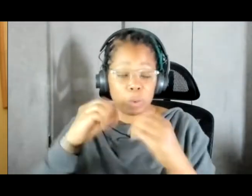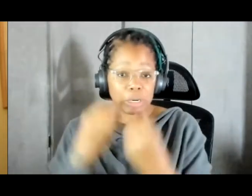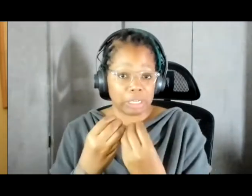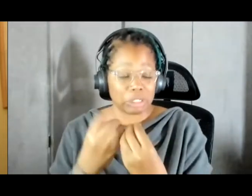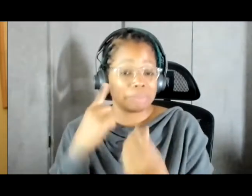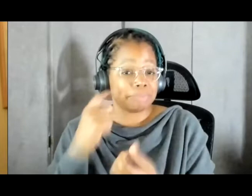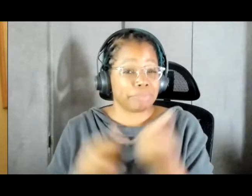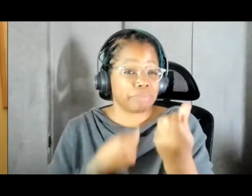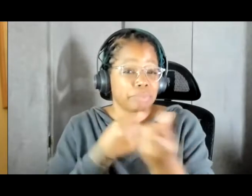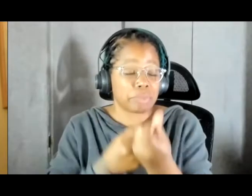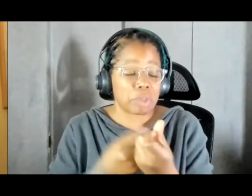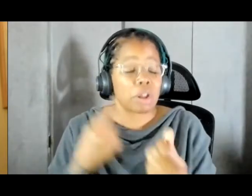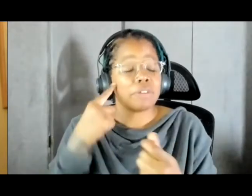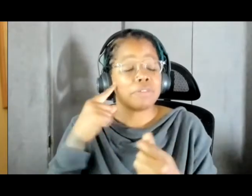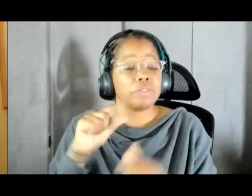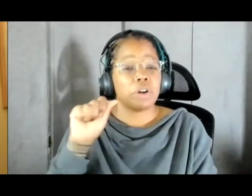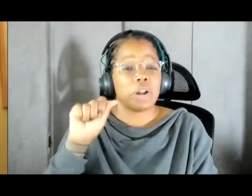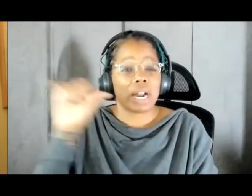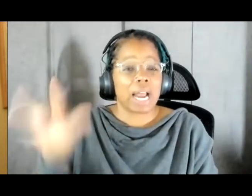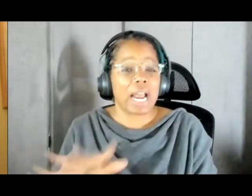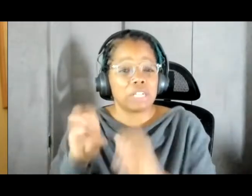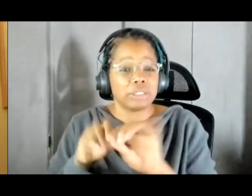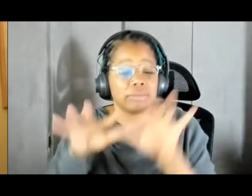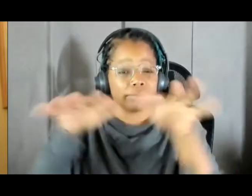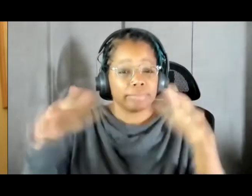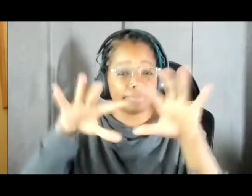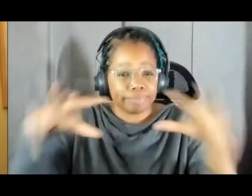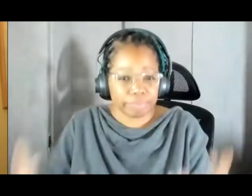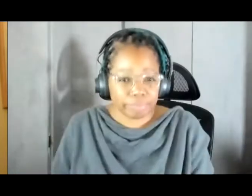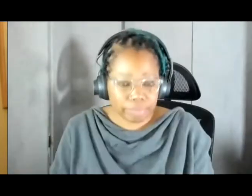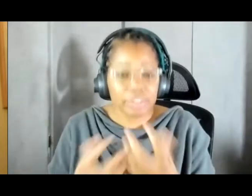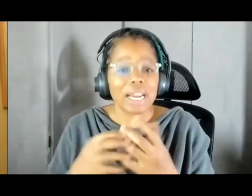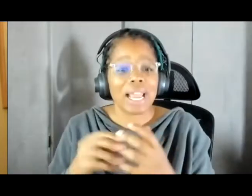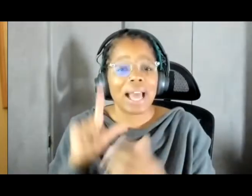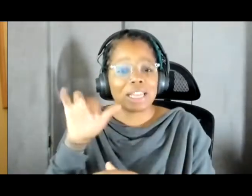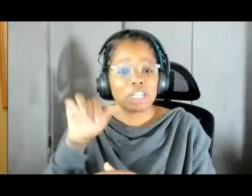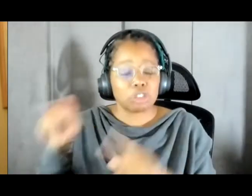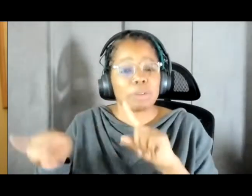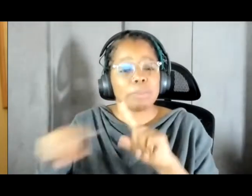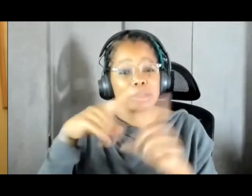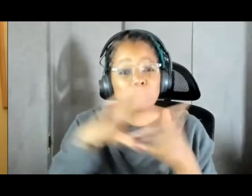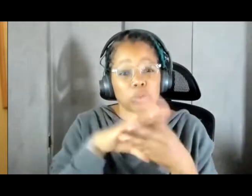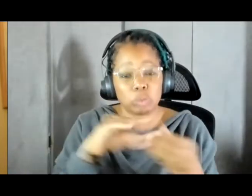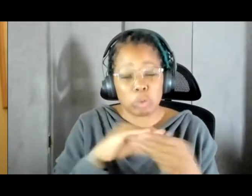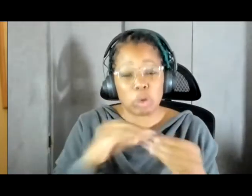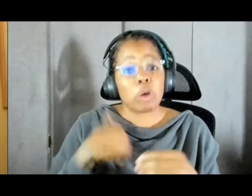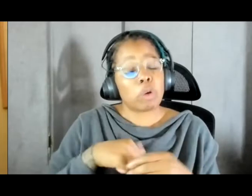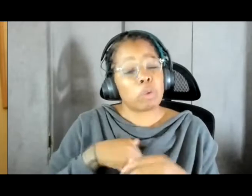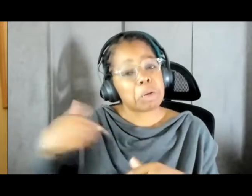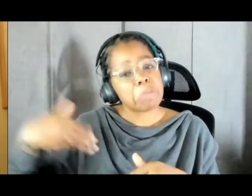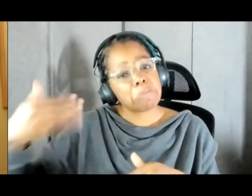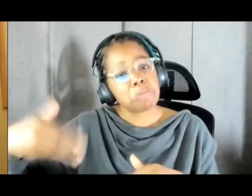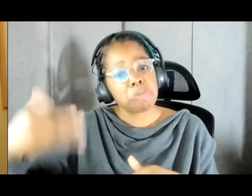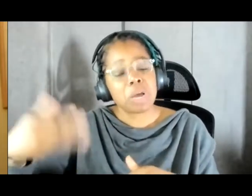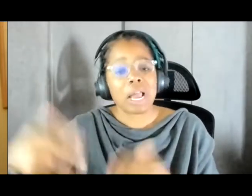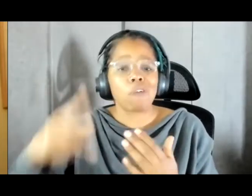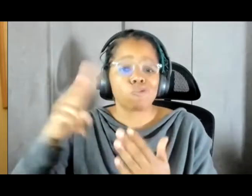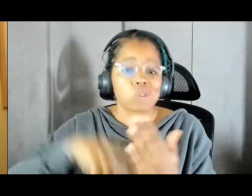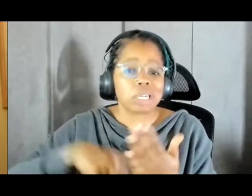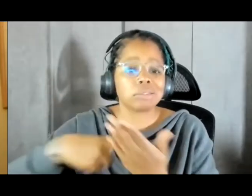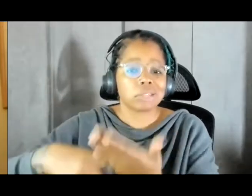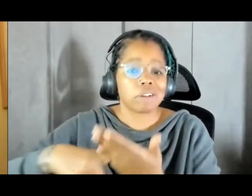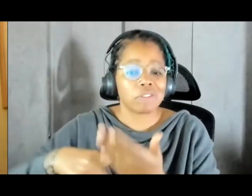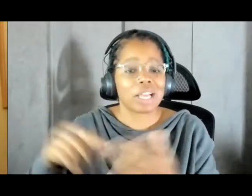to uplifting Asian diasporic literature and storytelling. We hold frequent readings and conversations like this one,